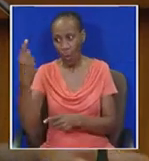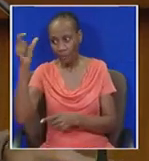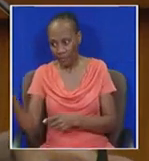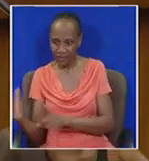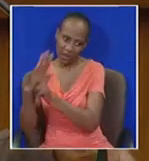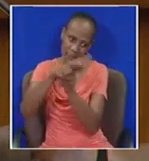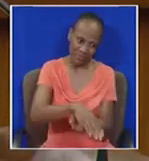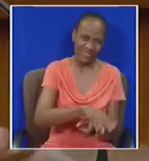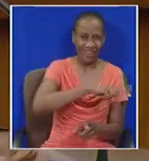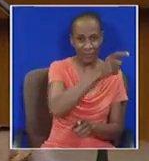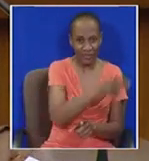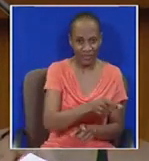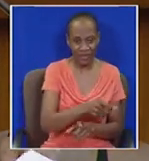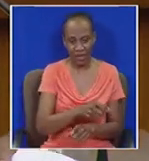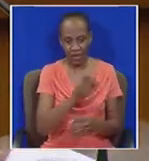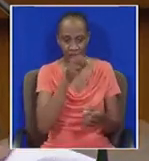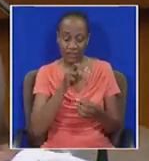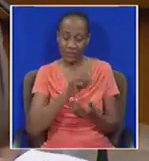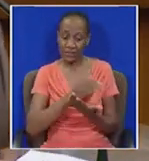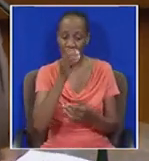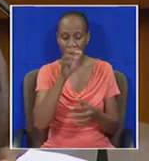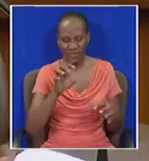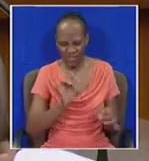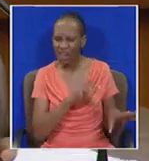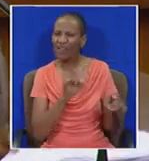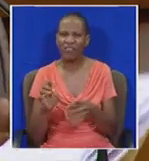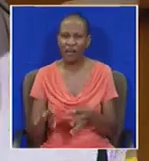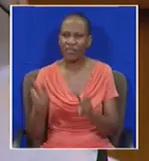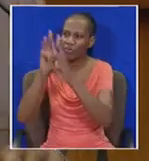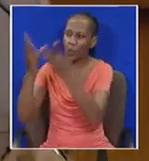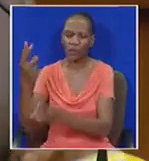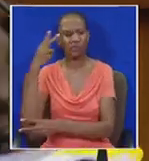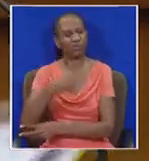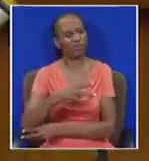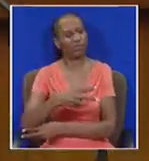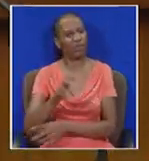another and suffer the indignity of being the skunk of the world, close quotes. Thank you.